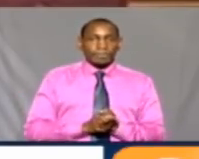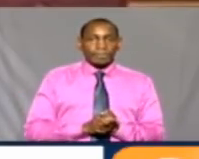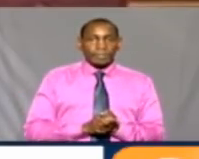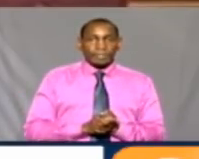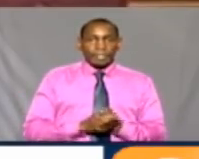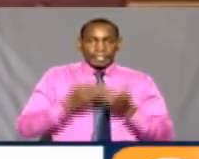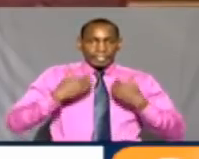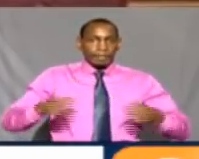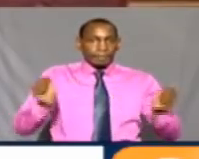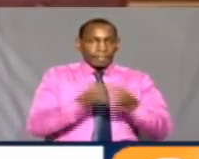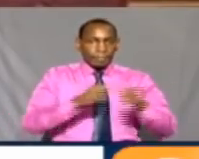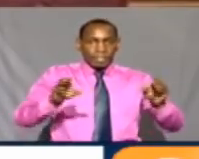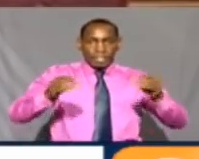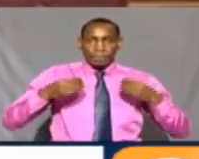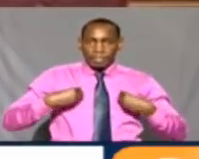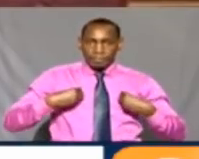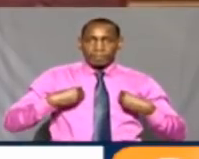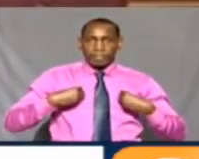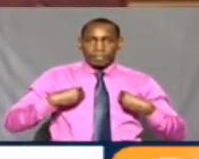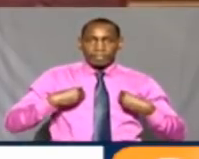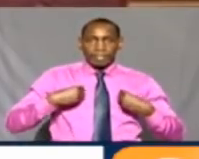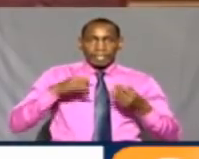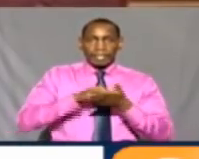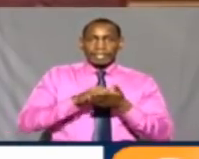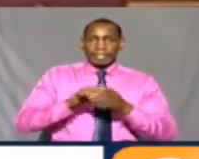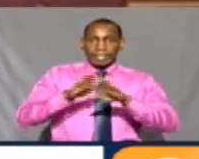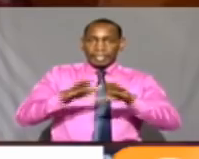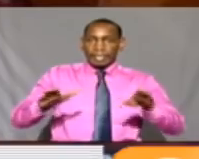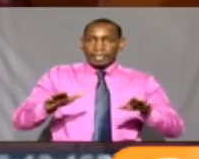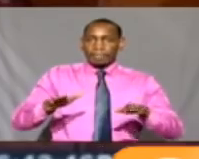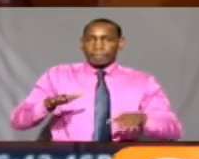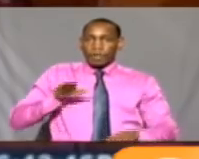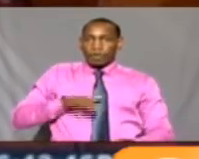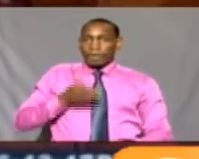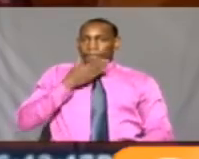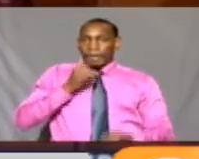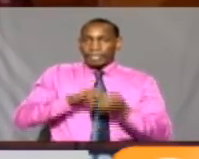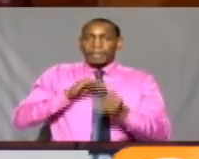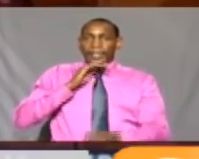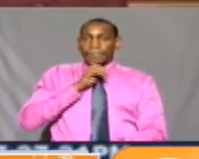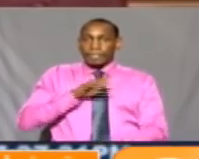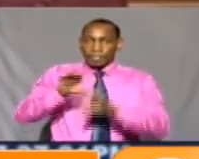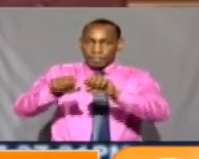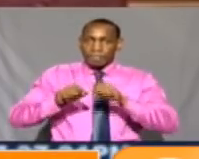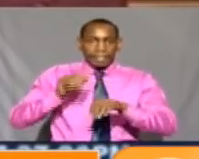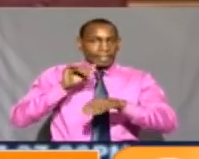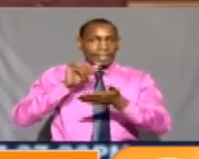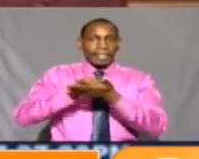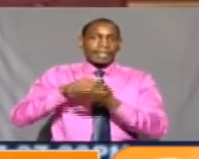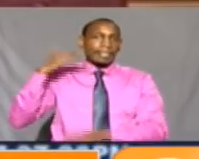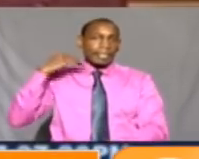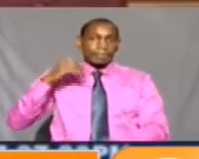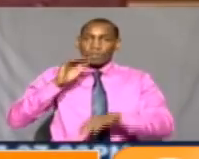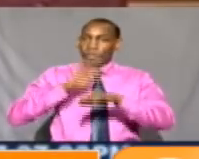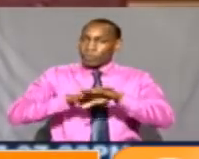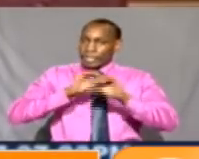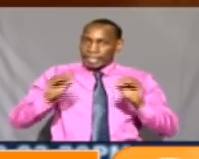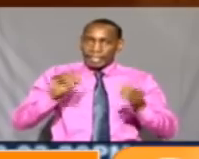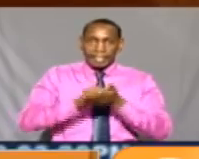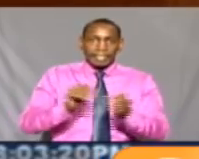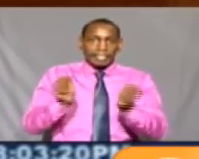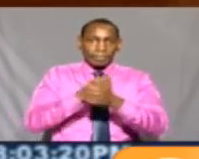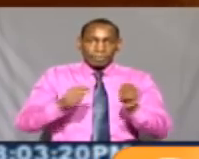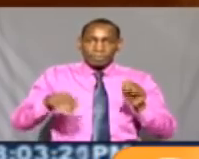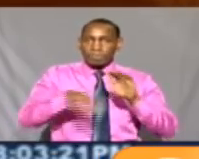live with is dispossession of a widow of her inheritance. It is criminal. It is immoral. It is impeachable.